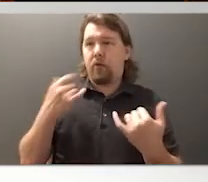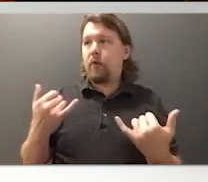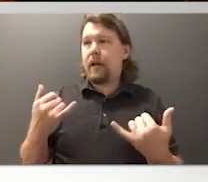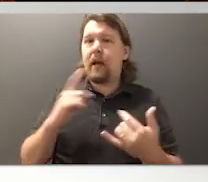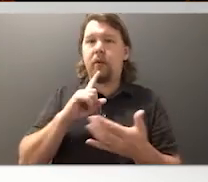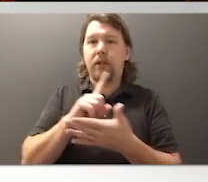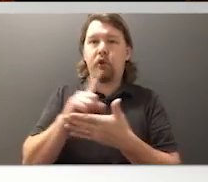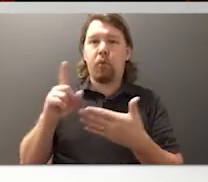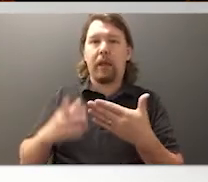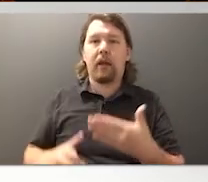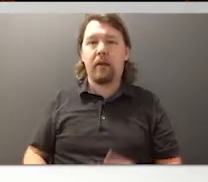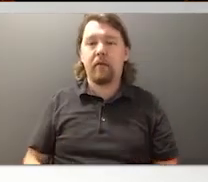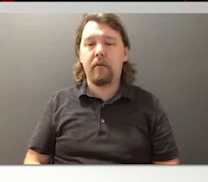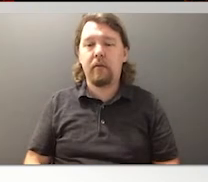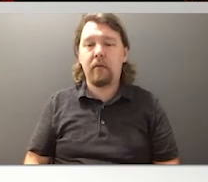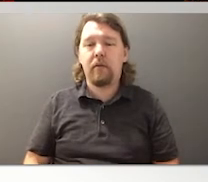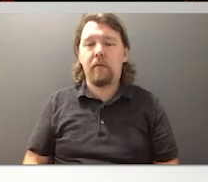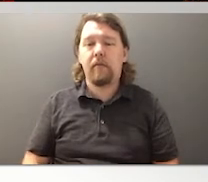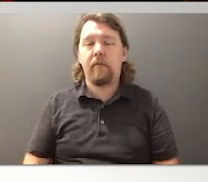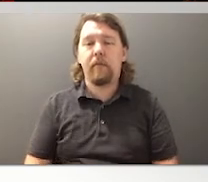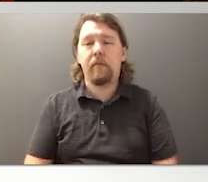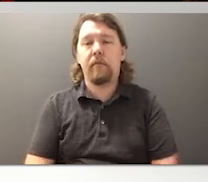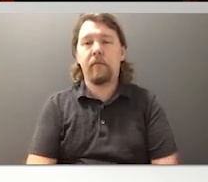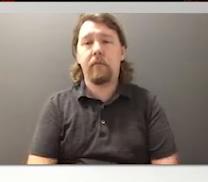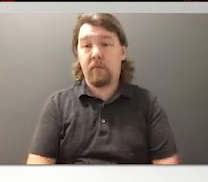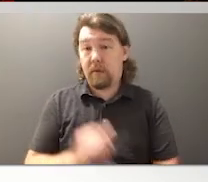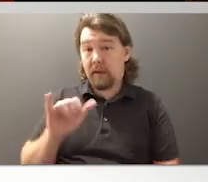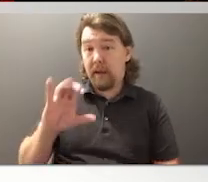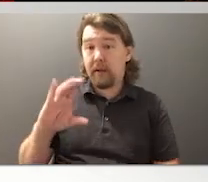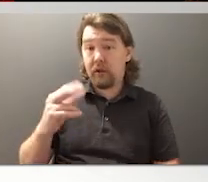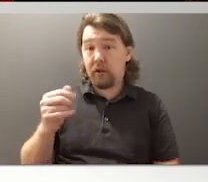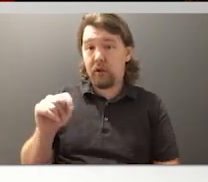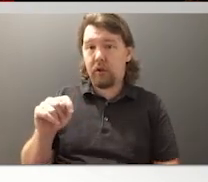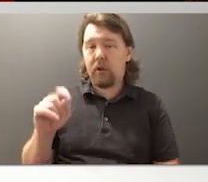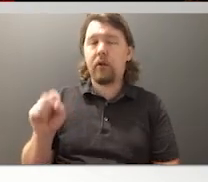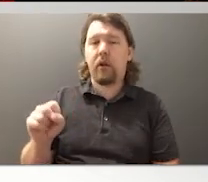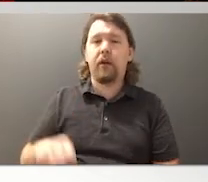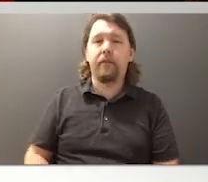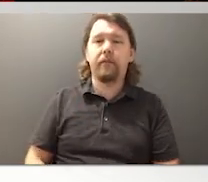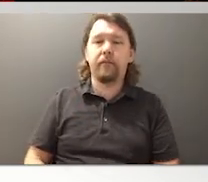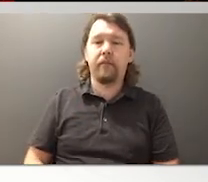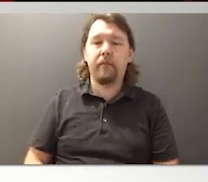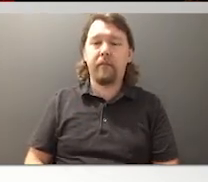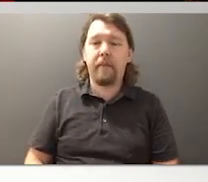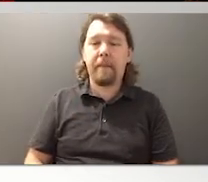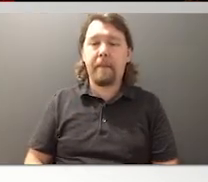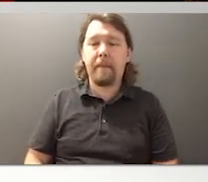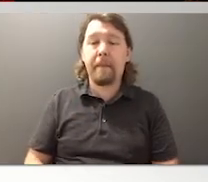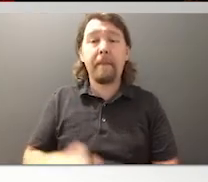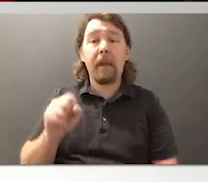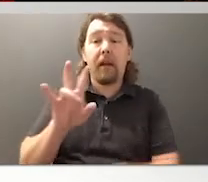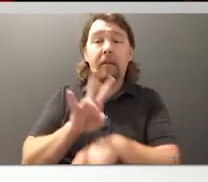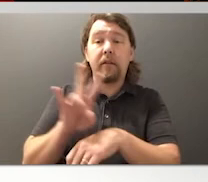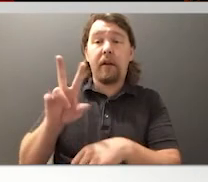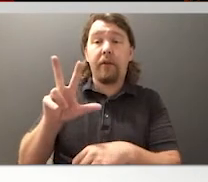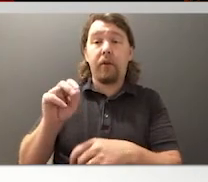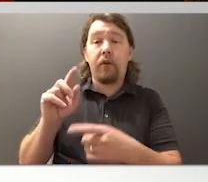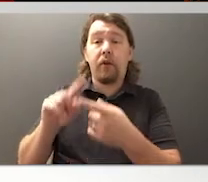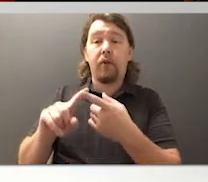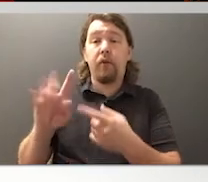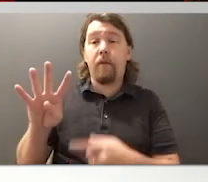Right, no one is available right at this moment because it's the weekend. So you say Monday through Friday, 9 to 5 only? That's the chat, right?